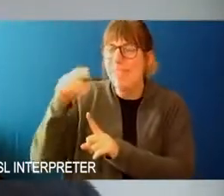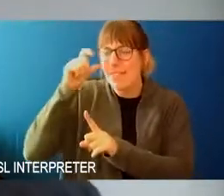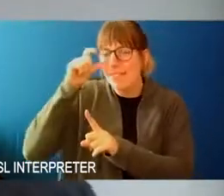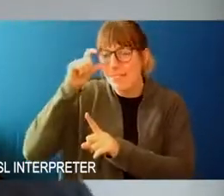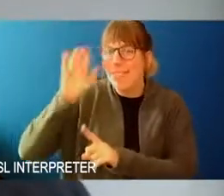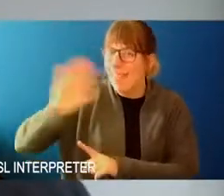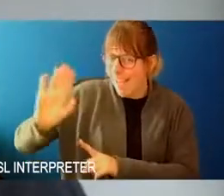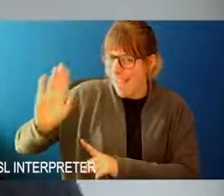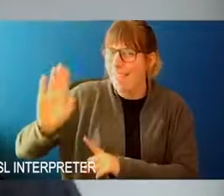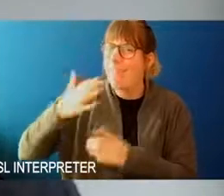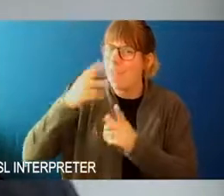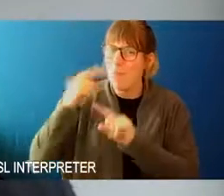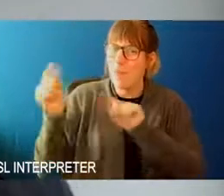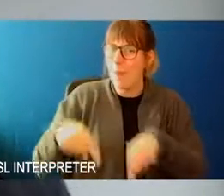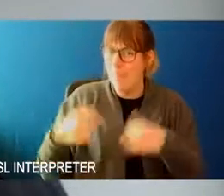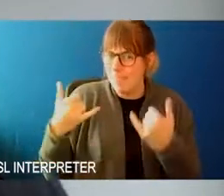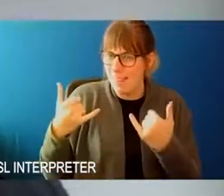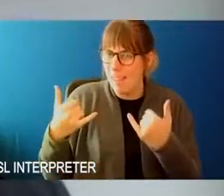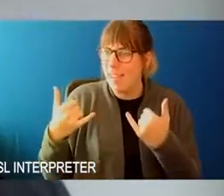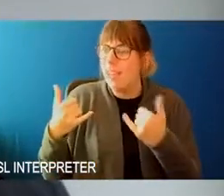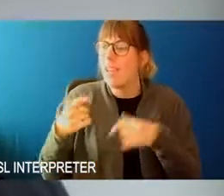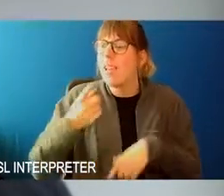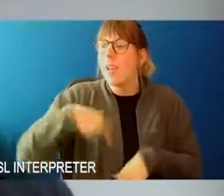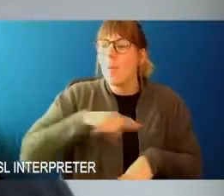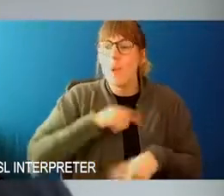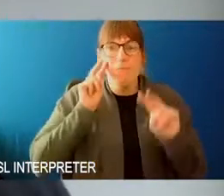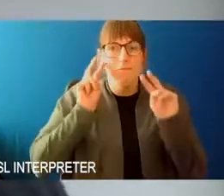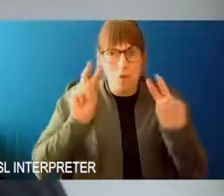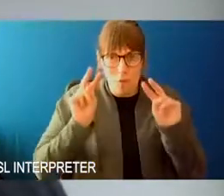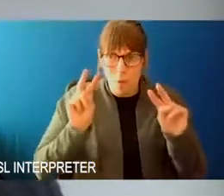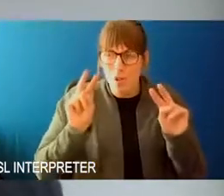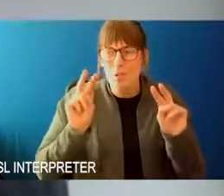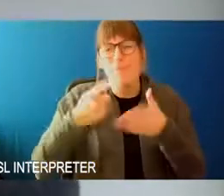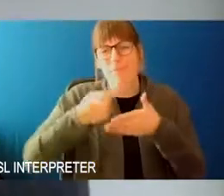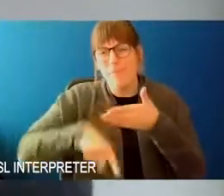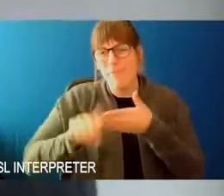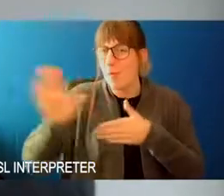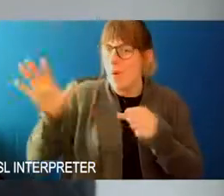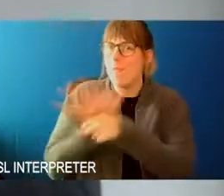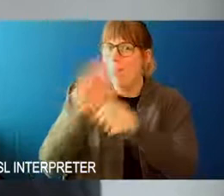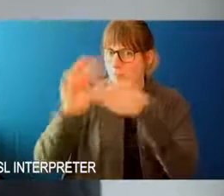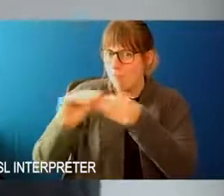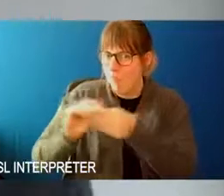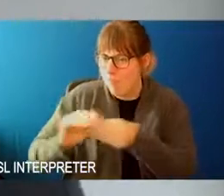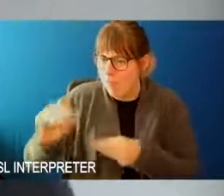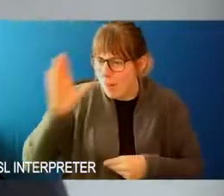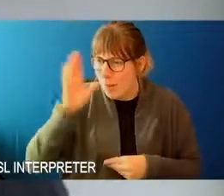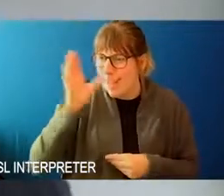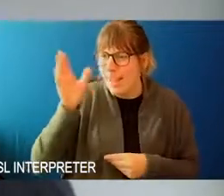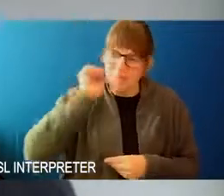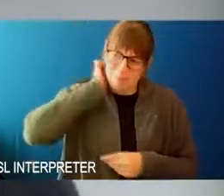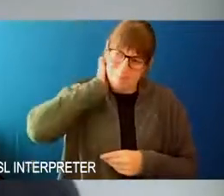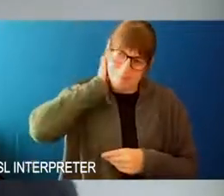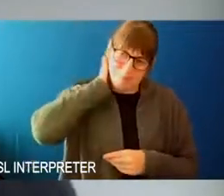back spotlighted with me. And hi, Jonathan, thanks for being here. We're looking forward to the day where we can hear